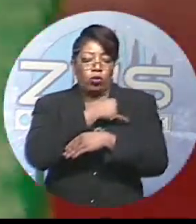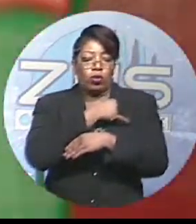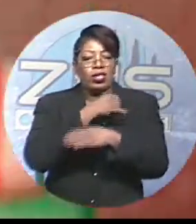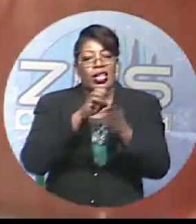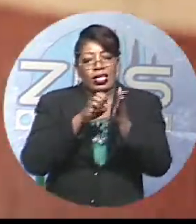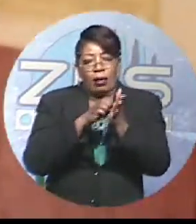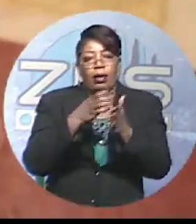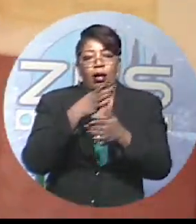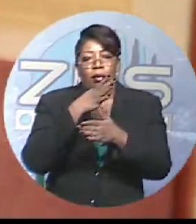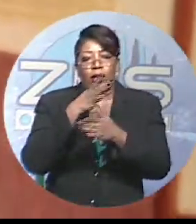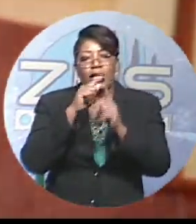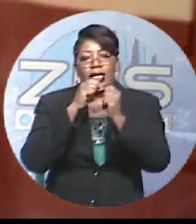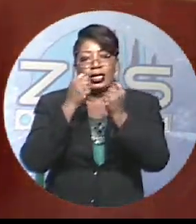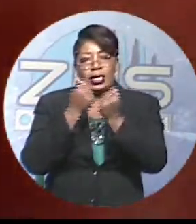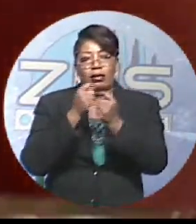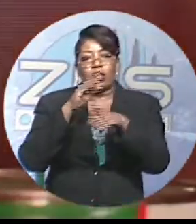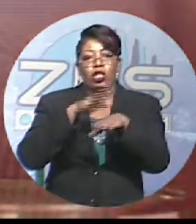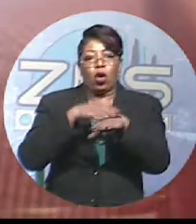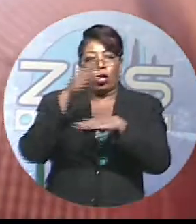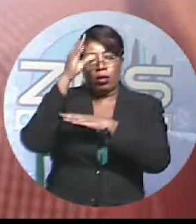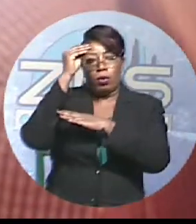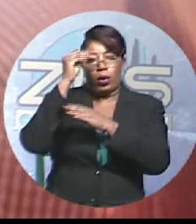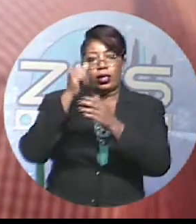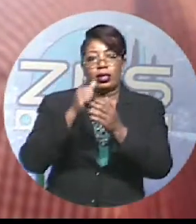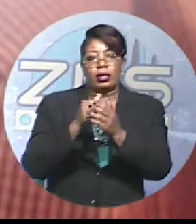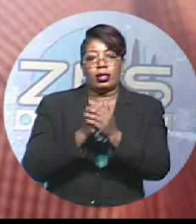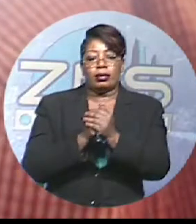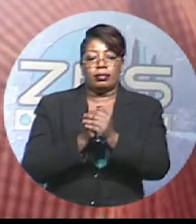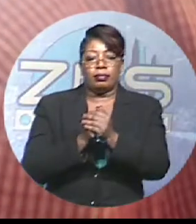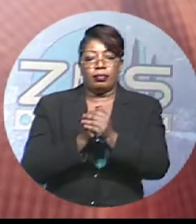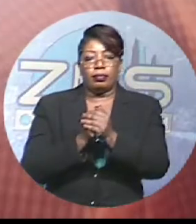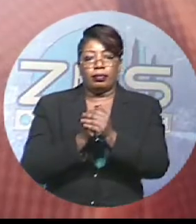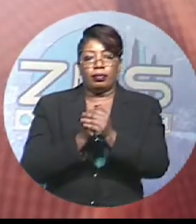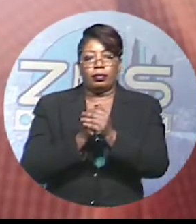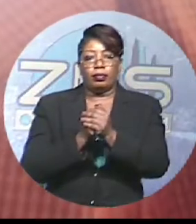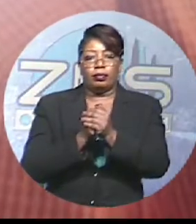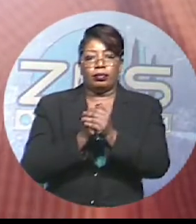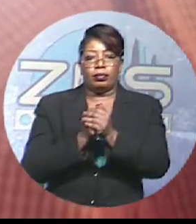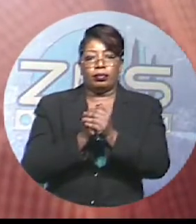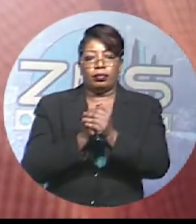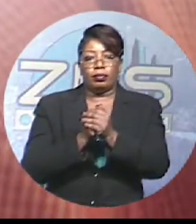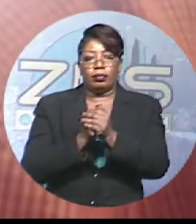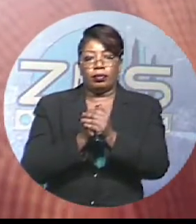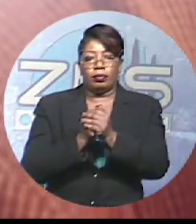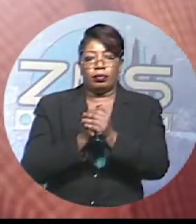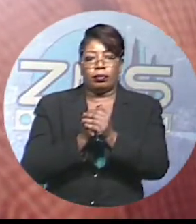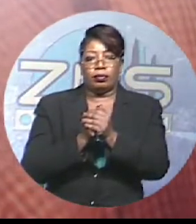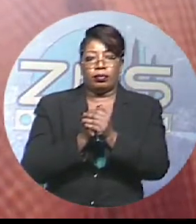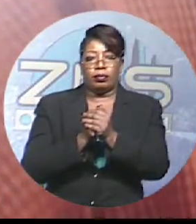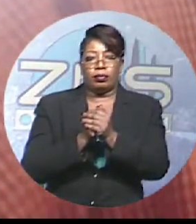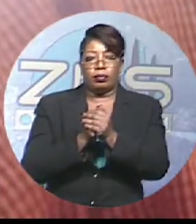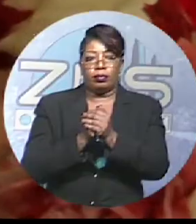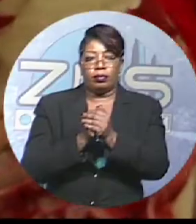of her team she calls the boys. Bring this back, no, I don't need it back in.